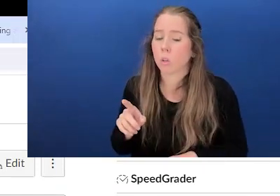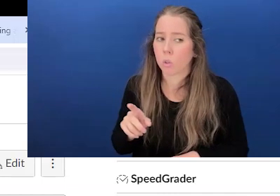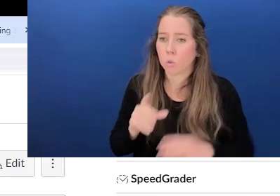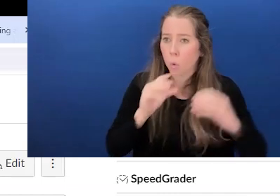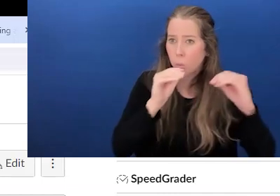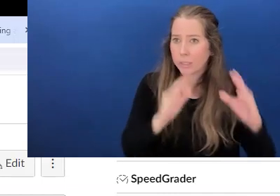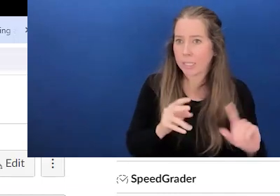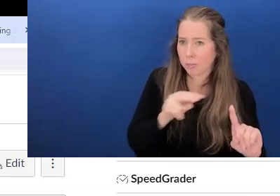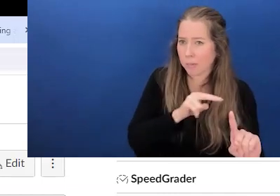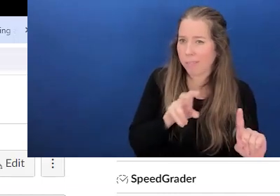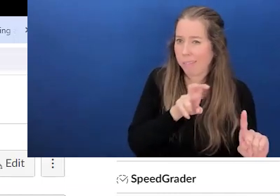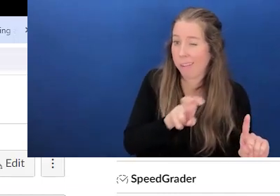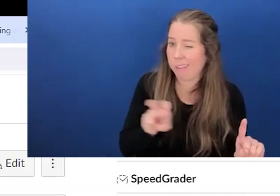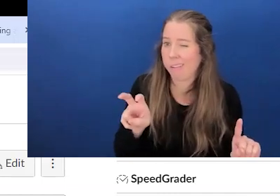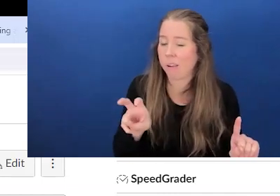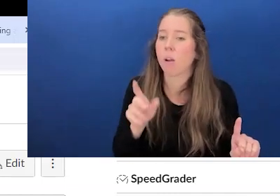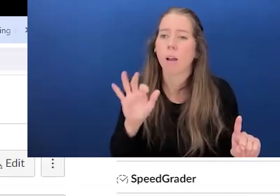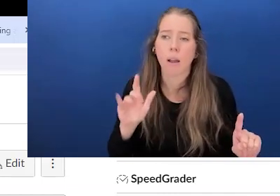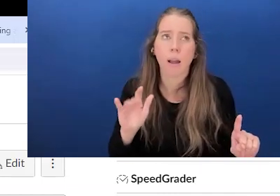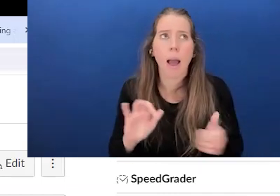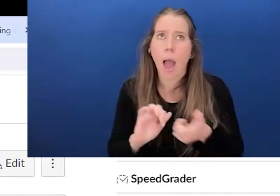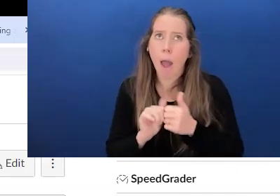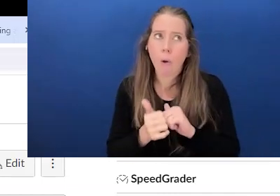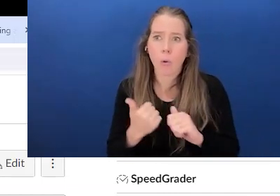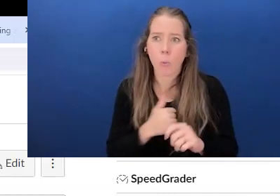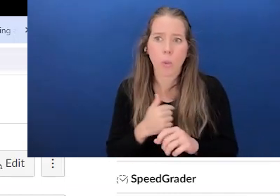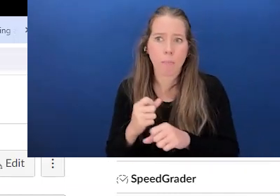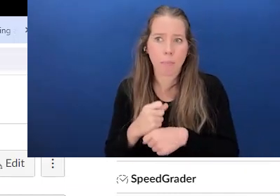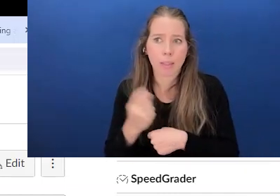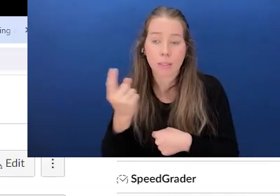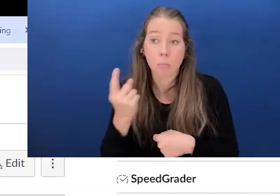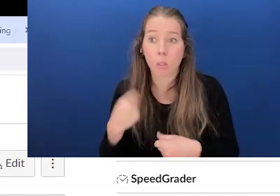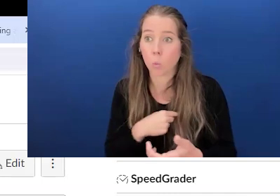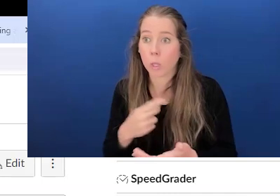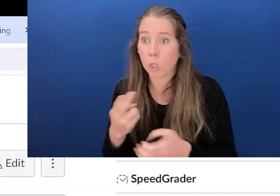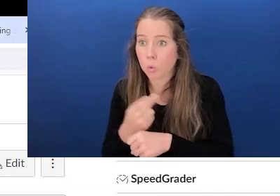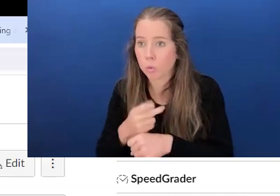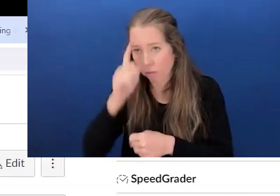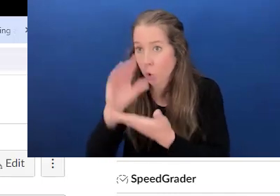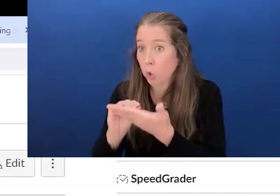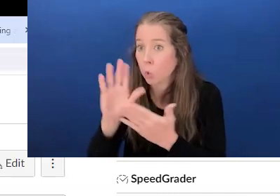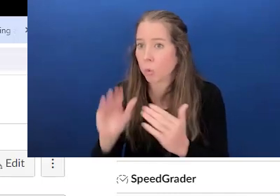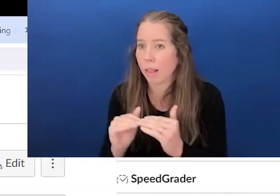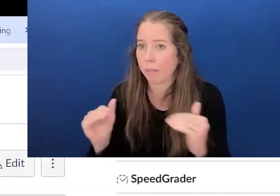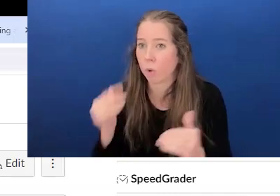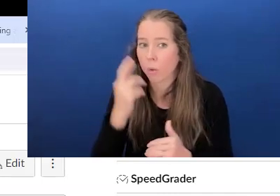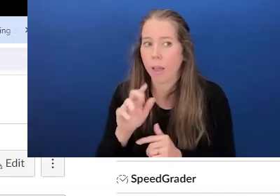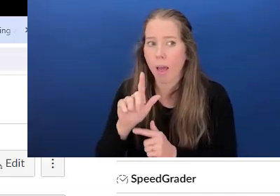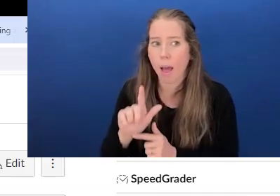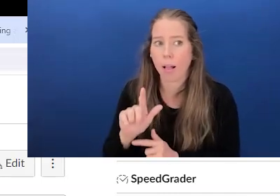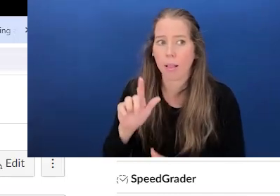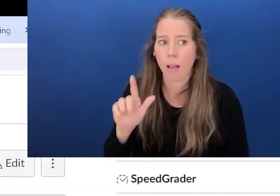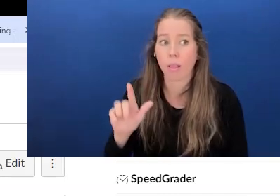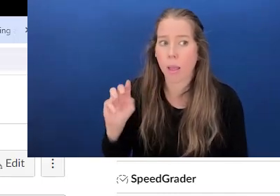instructor perspective to saying, how can we make this something we use at a student level? Because an LLM is basically, and I